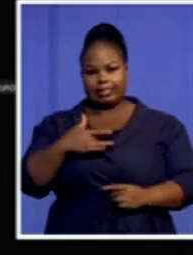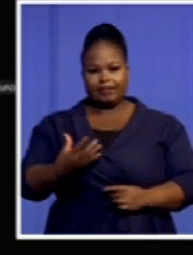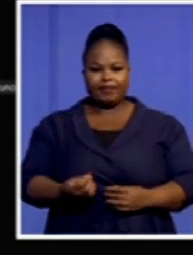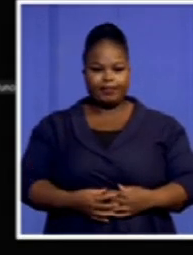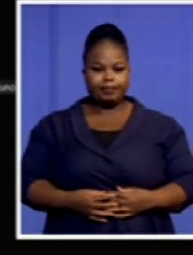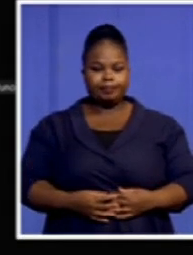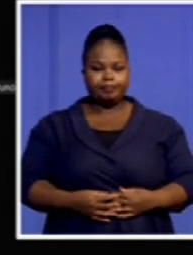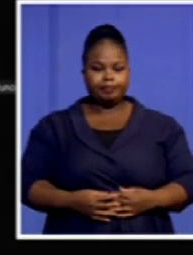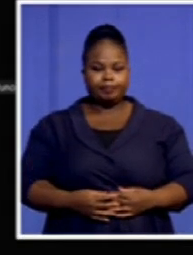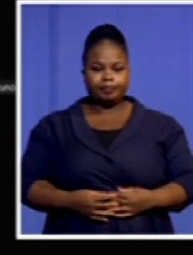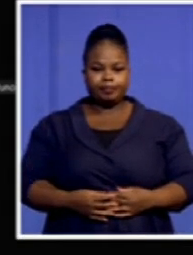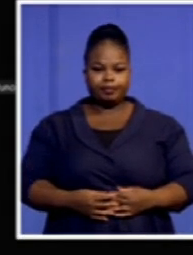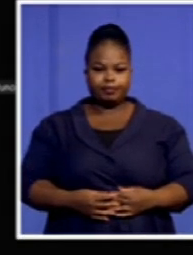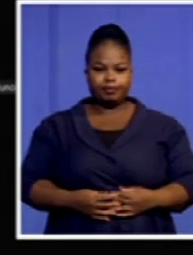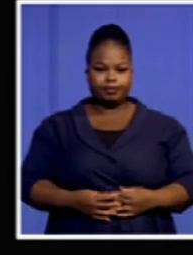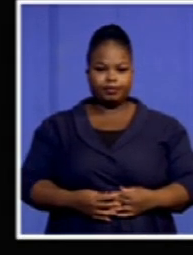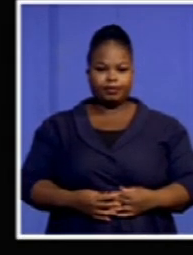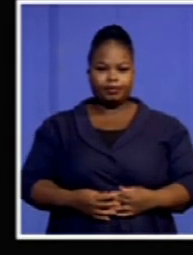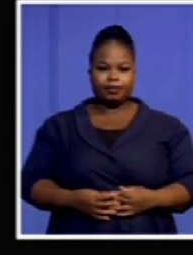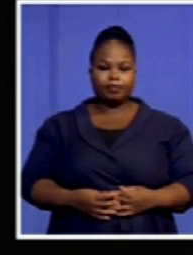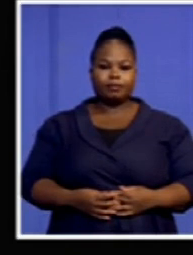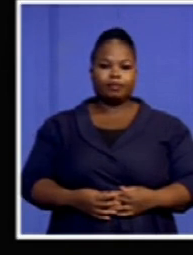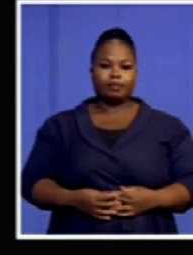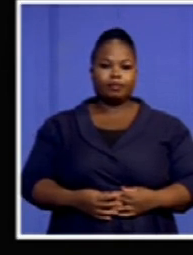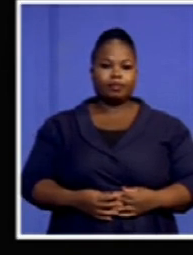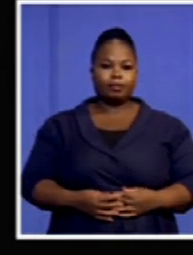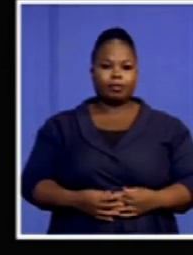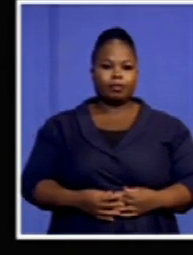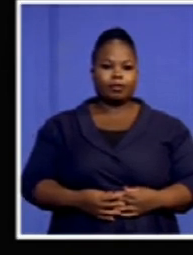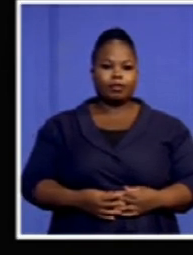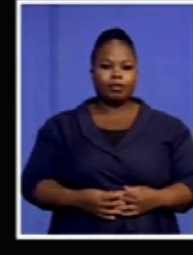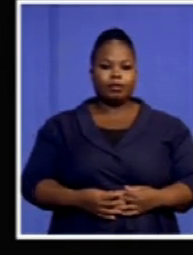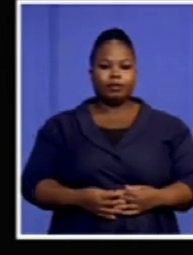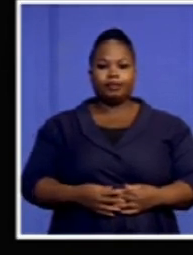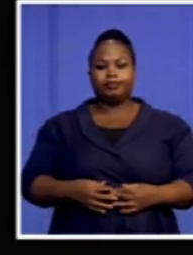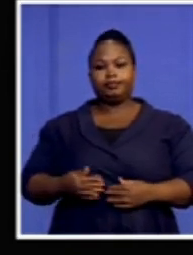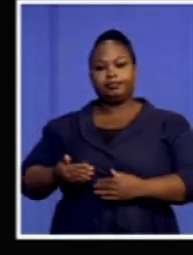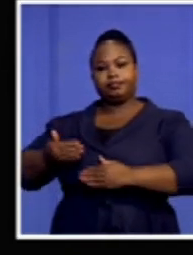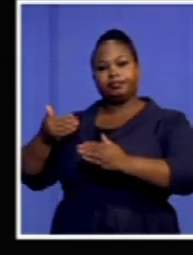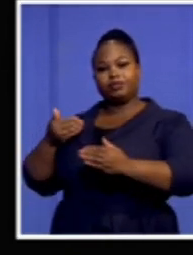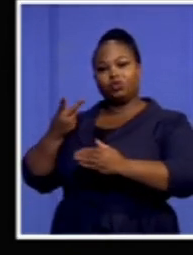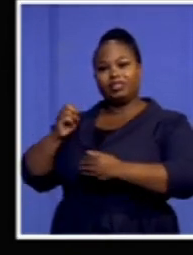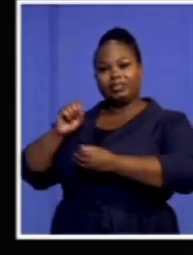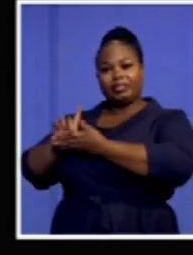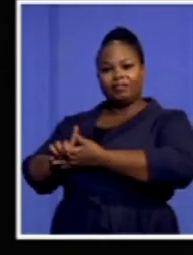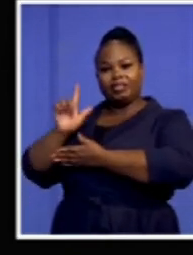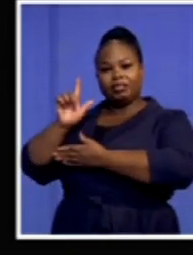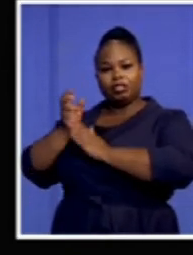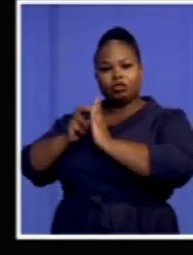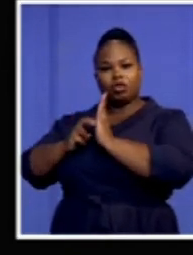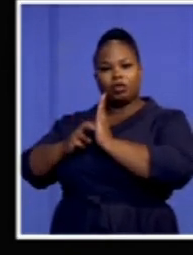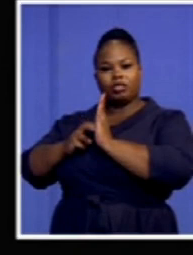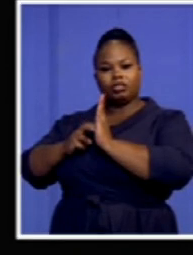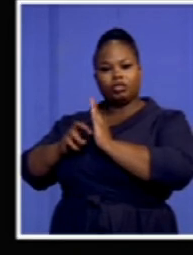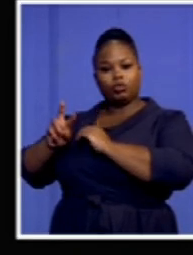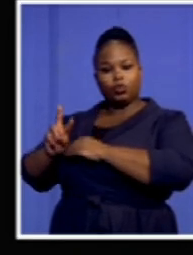And in terms of the 2017 regulation, sub-regulation 2 authorizes the head of